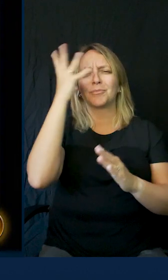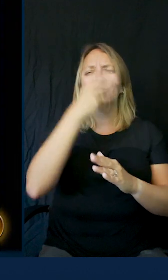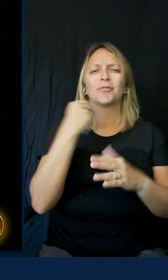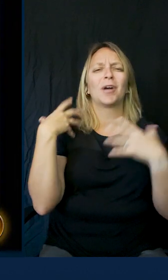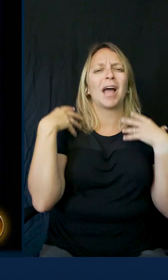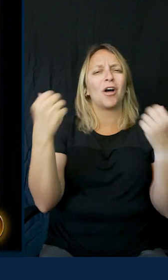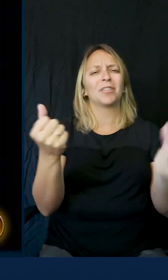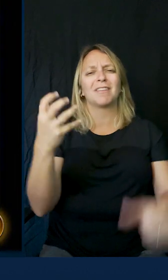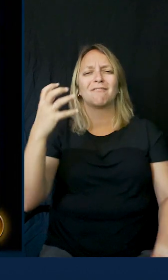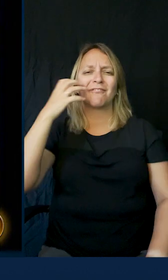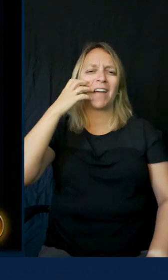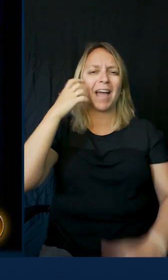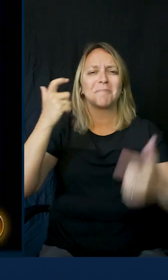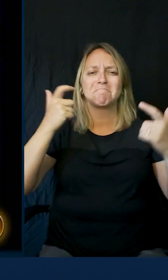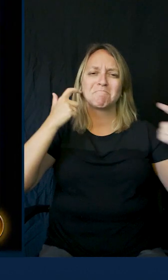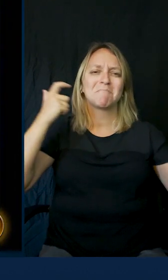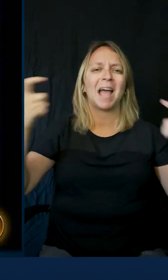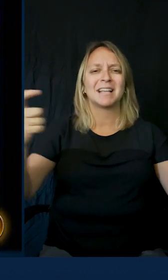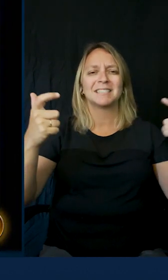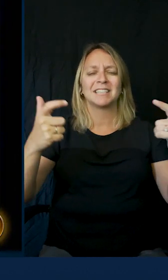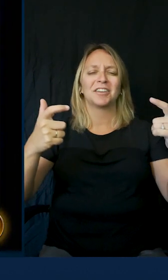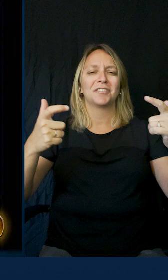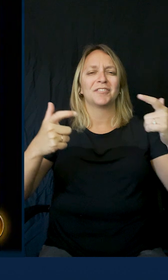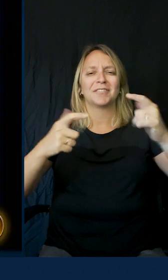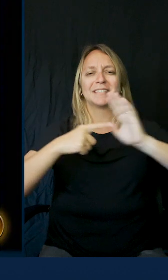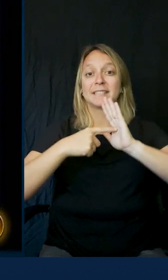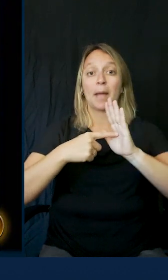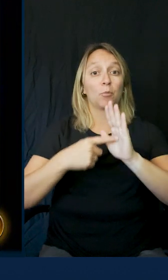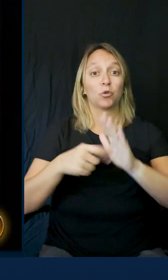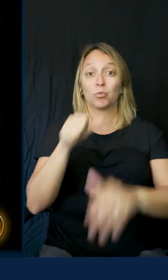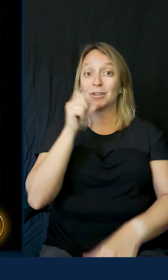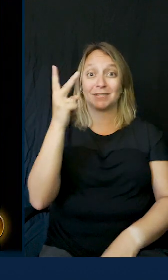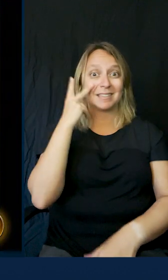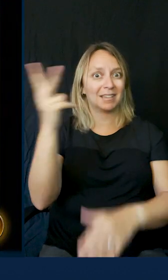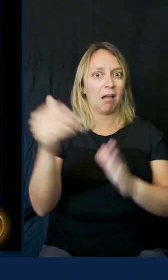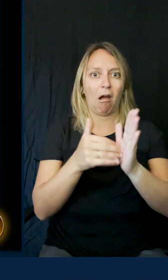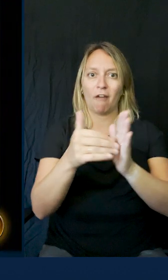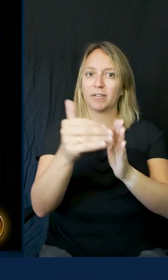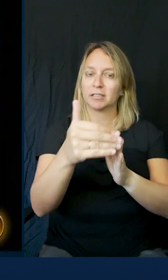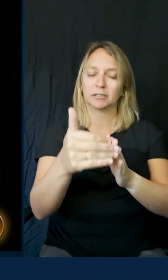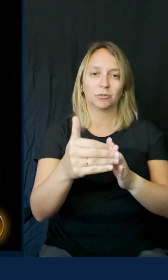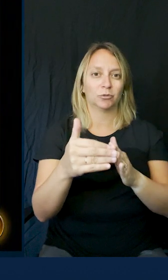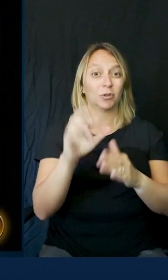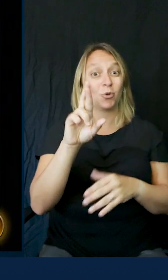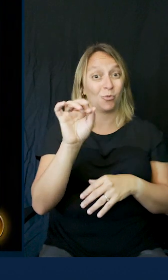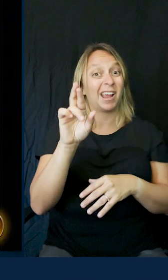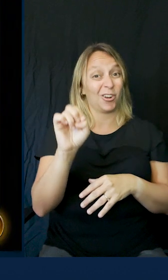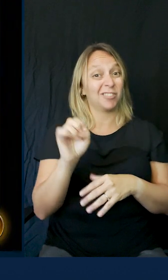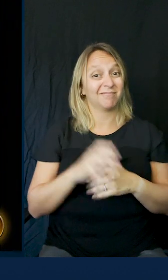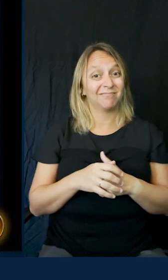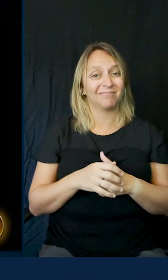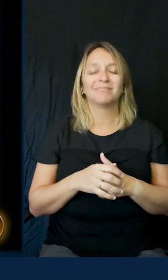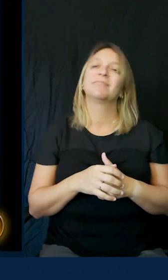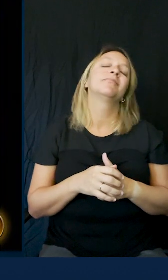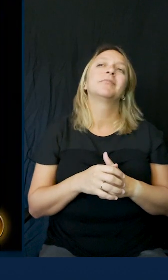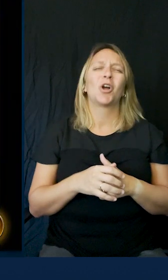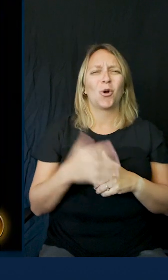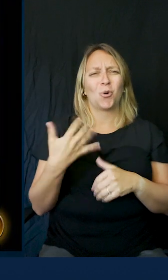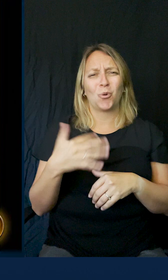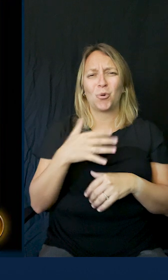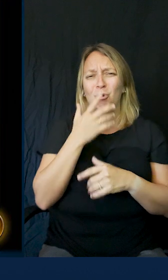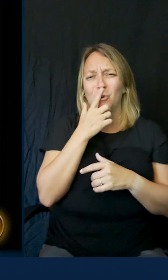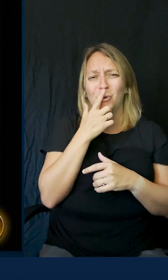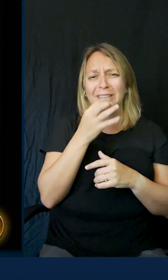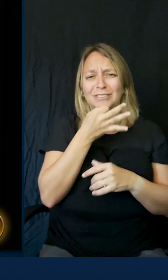healthy, fat, massive samples, and we just don't see those so much anymore. Almost to the last, oh, I'm going to get the lightning